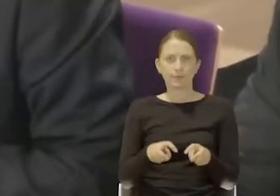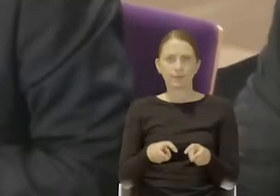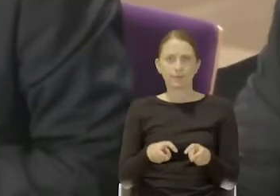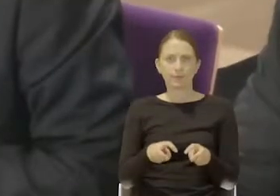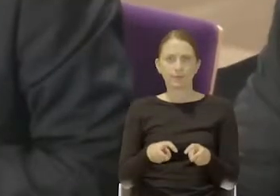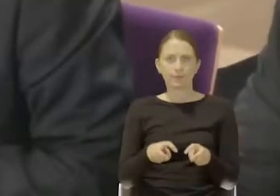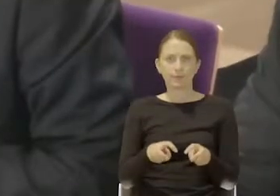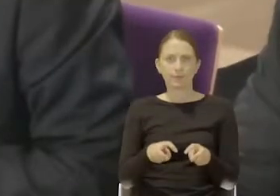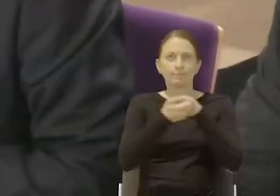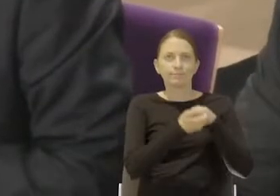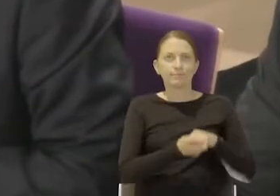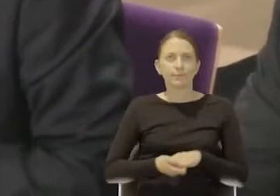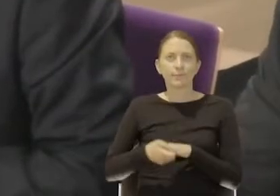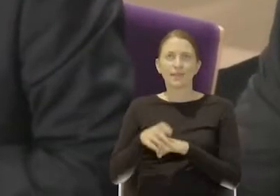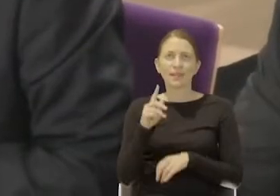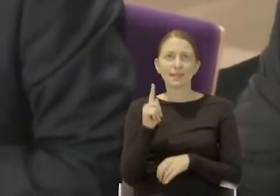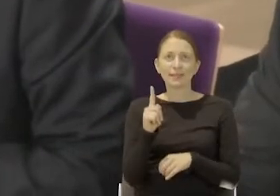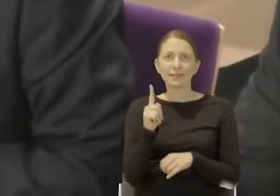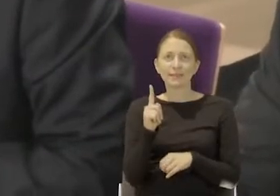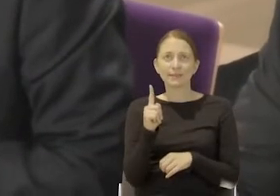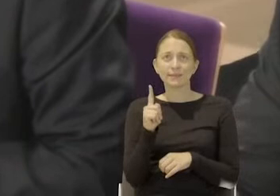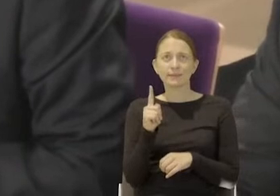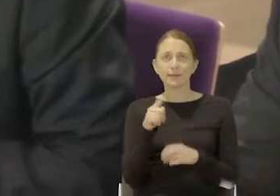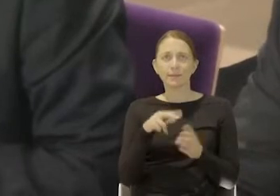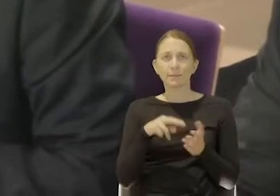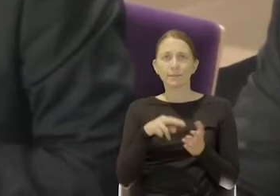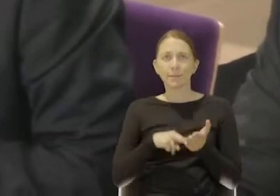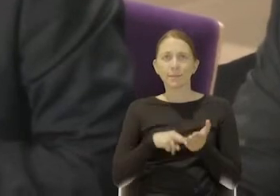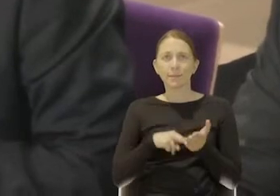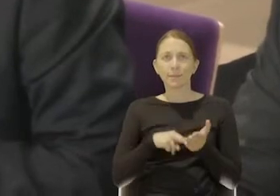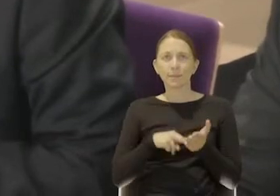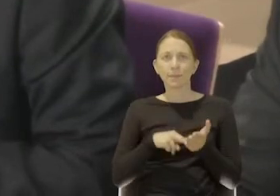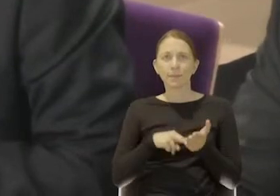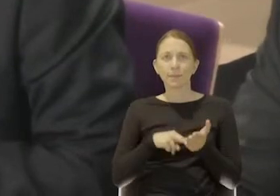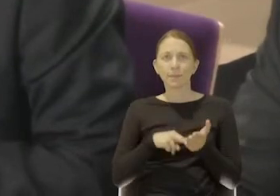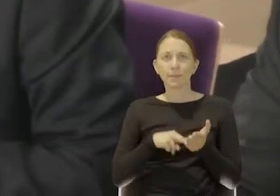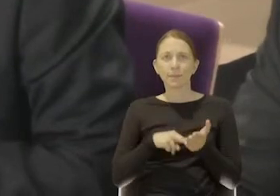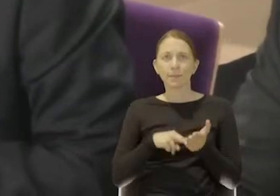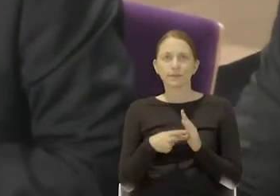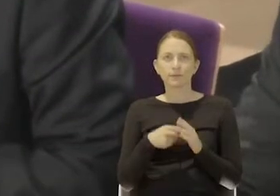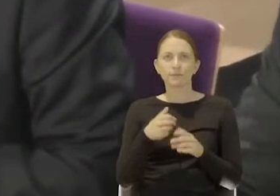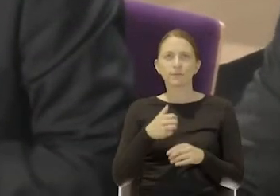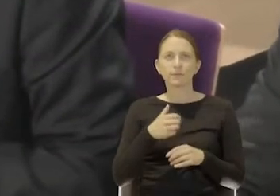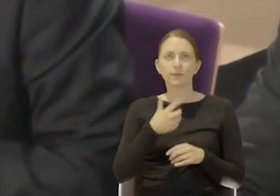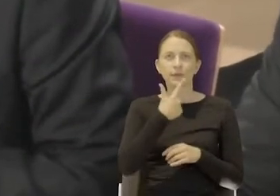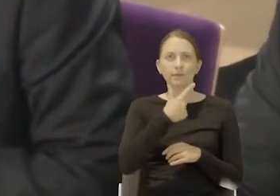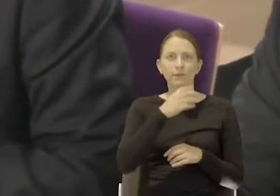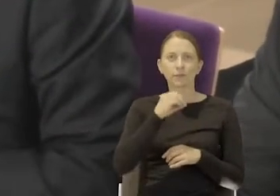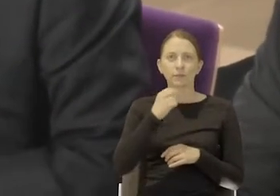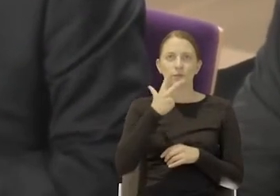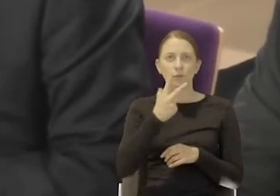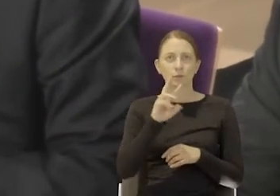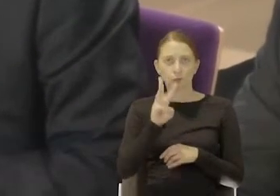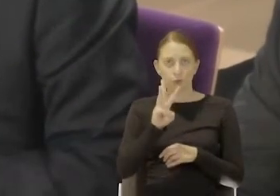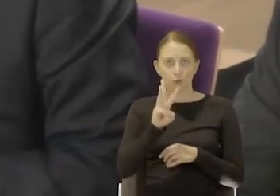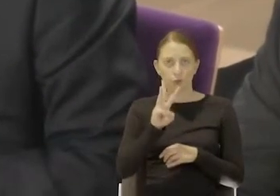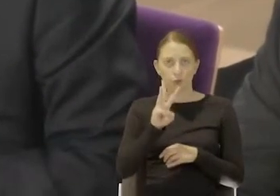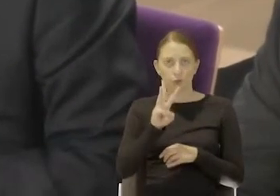community life. Now, when it comes comes to the new Urban